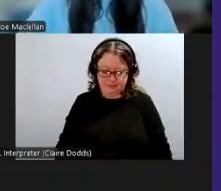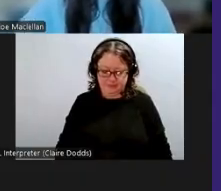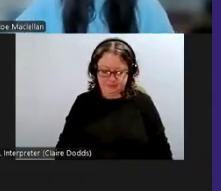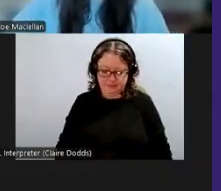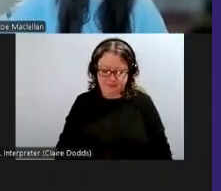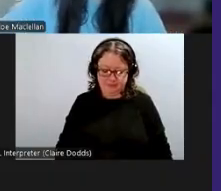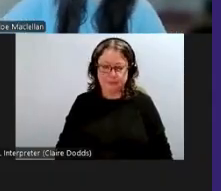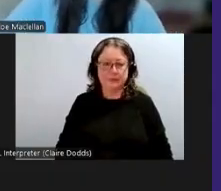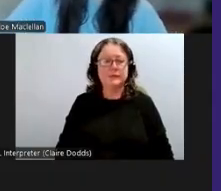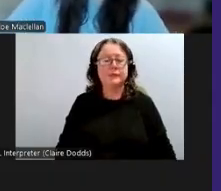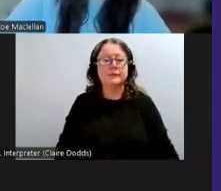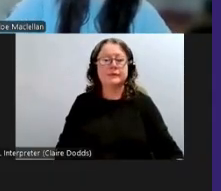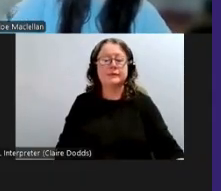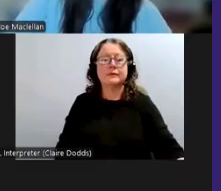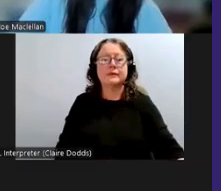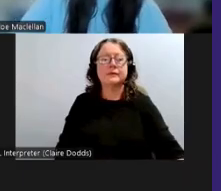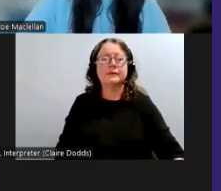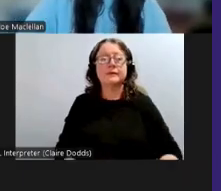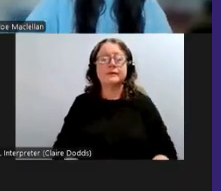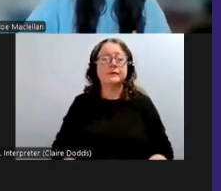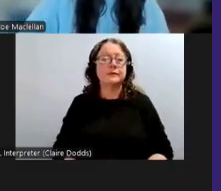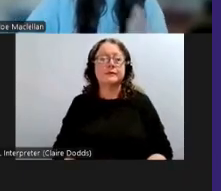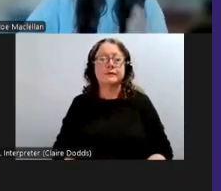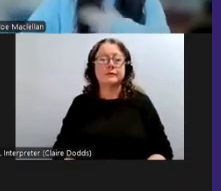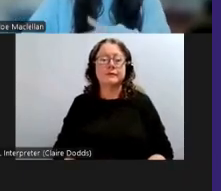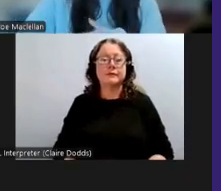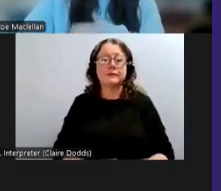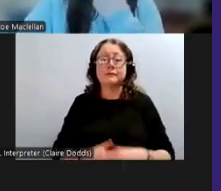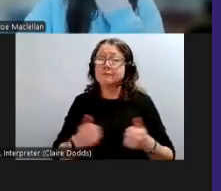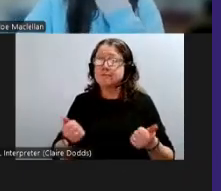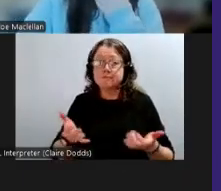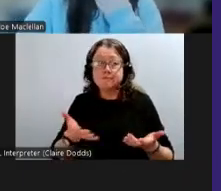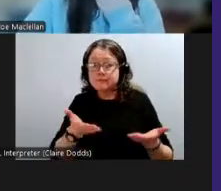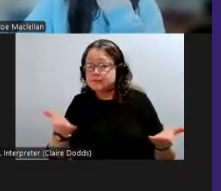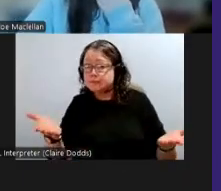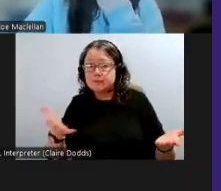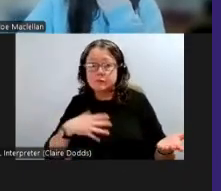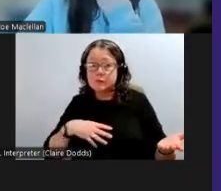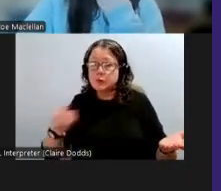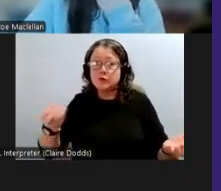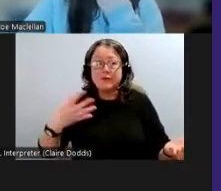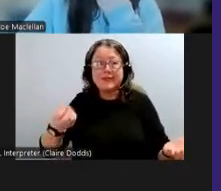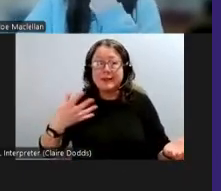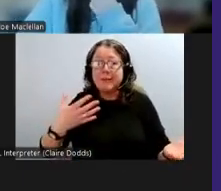Would anyone like to feedback what they were discussing or what they kind of